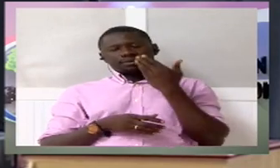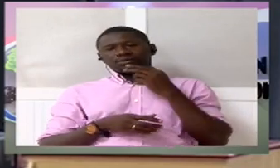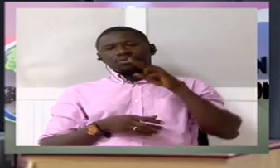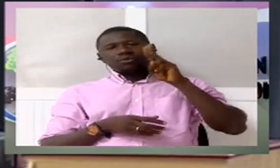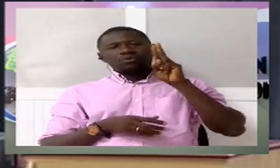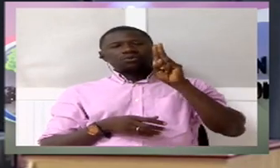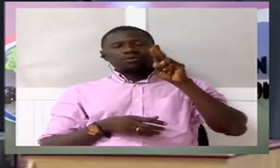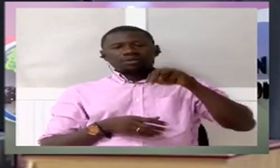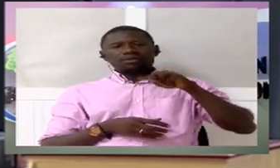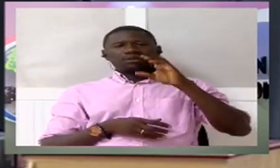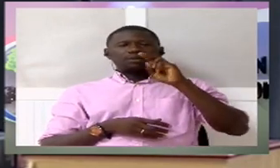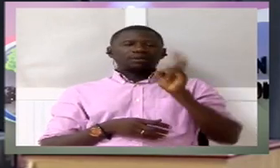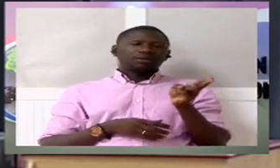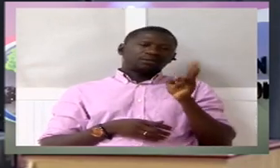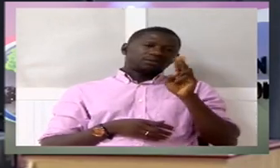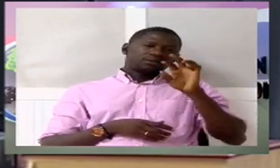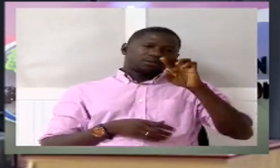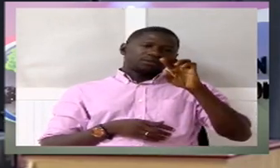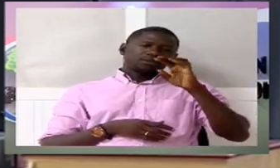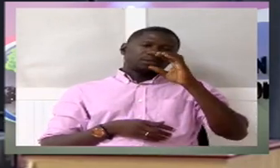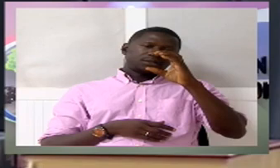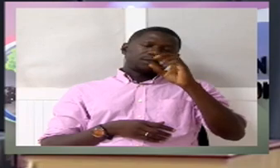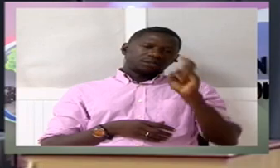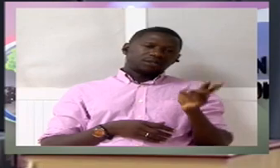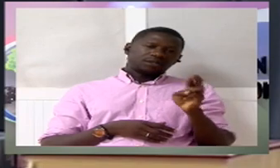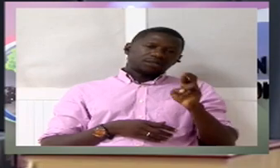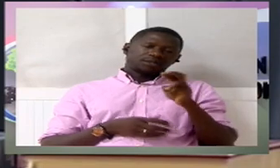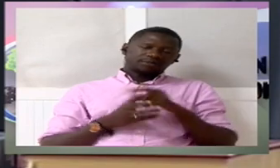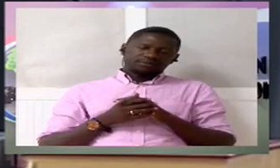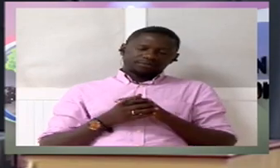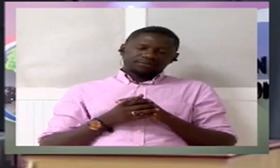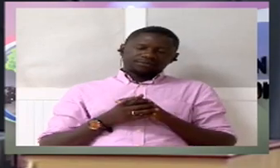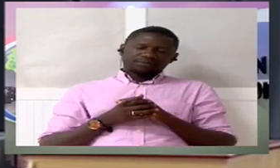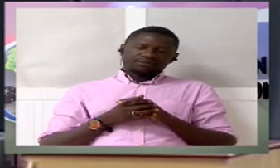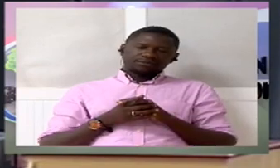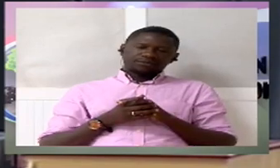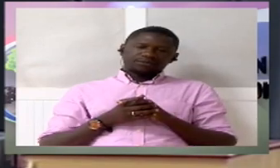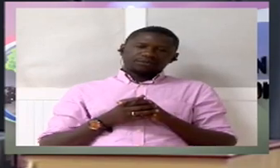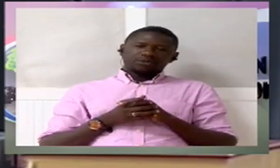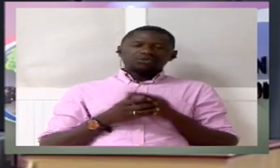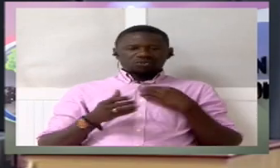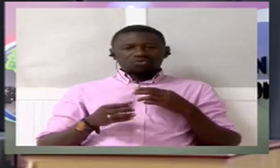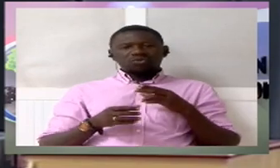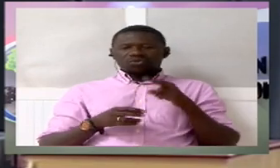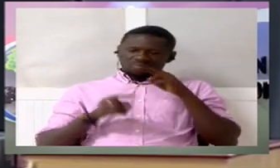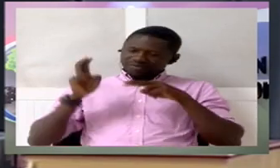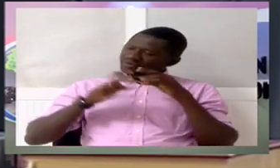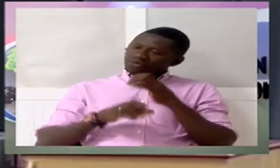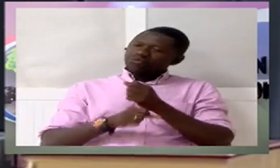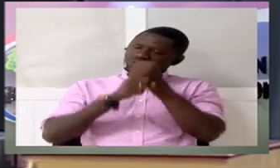to the UNHCR refugee status to look for a refugee